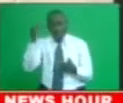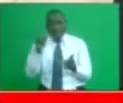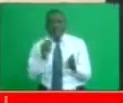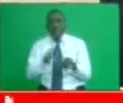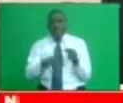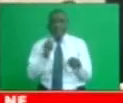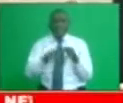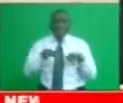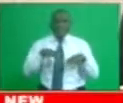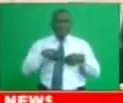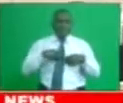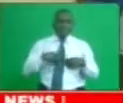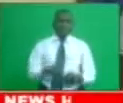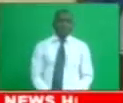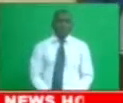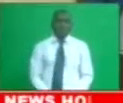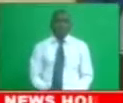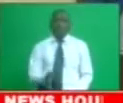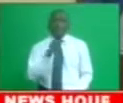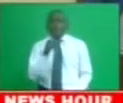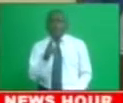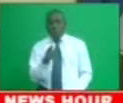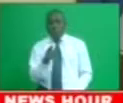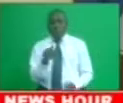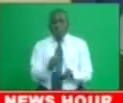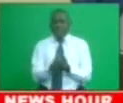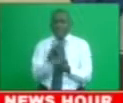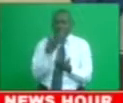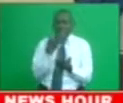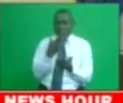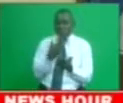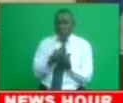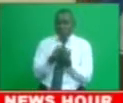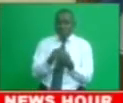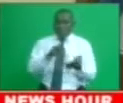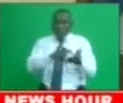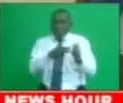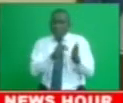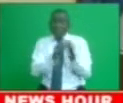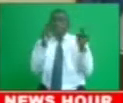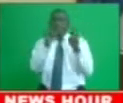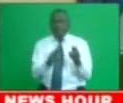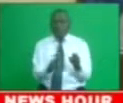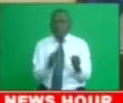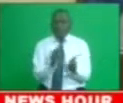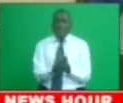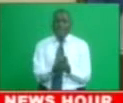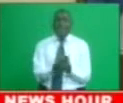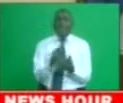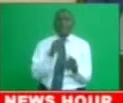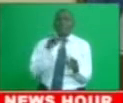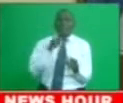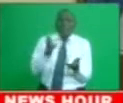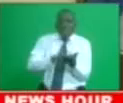be objectively conclusive. In fact, it was to avoid this kind of misinterpretation of the results that the survey methodology in the